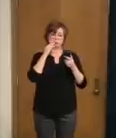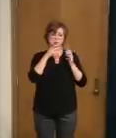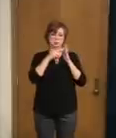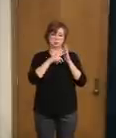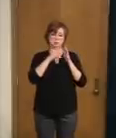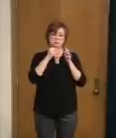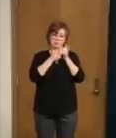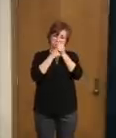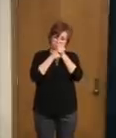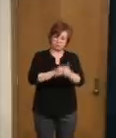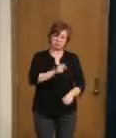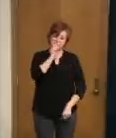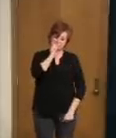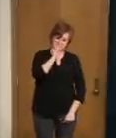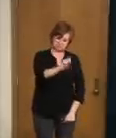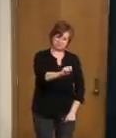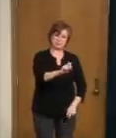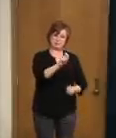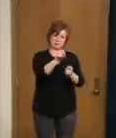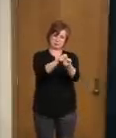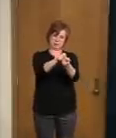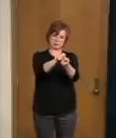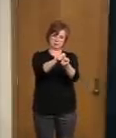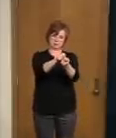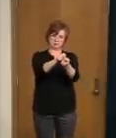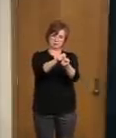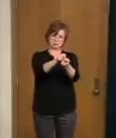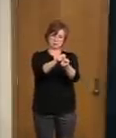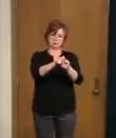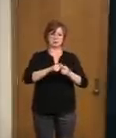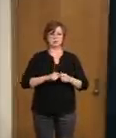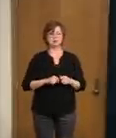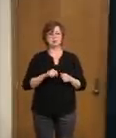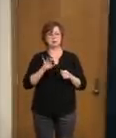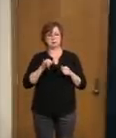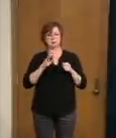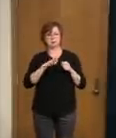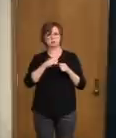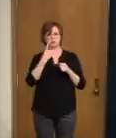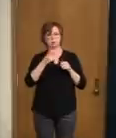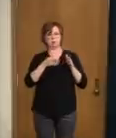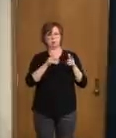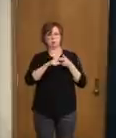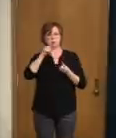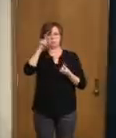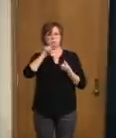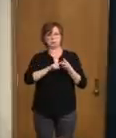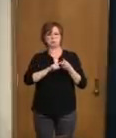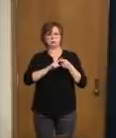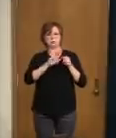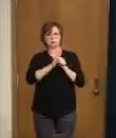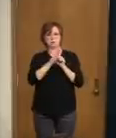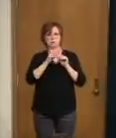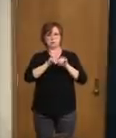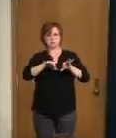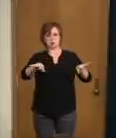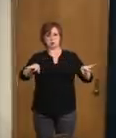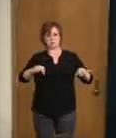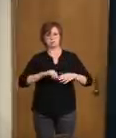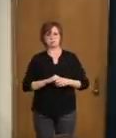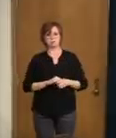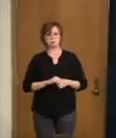is the only chance we have, or a week or two. Otherwise, it could lead to further severe restrictions, and that always